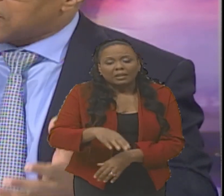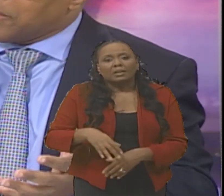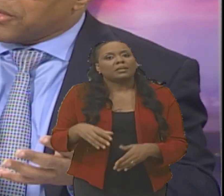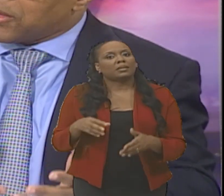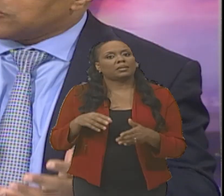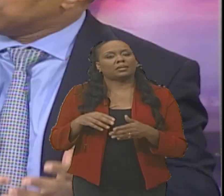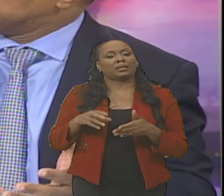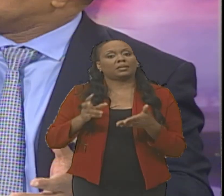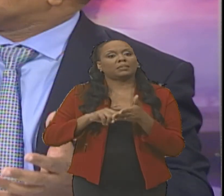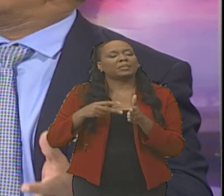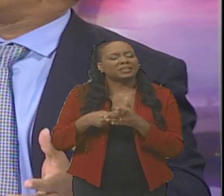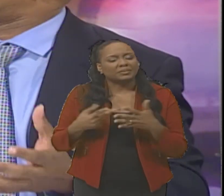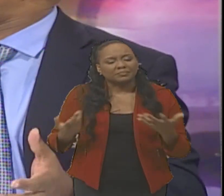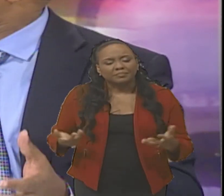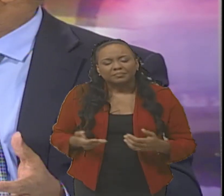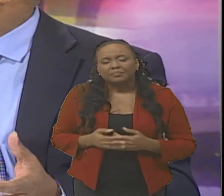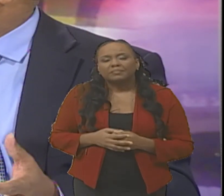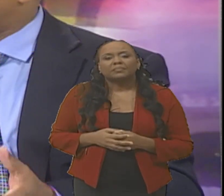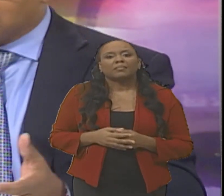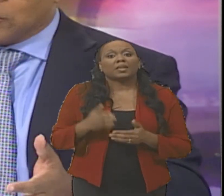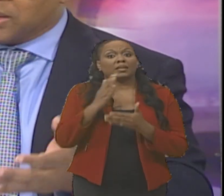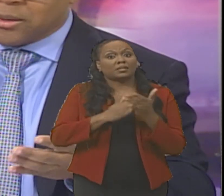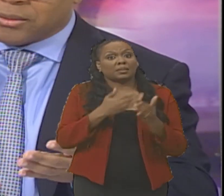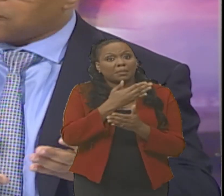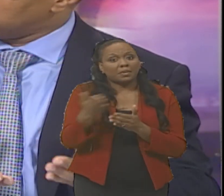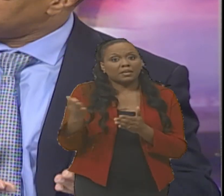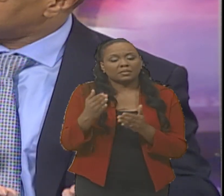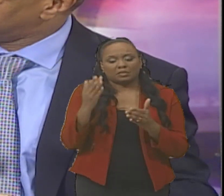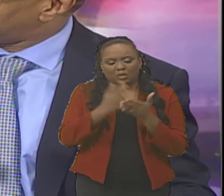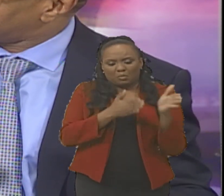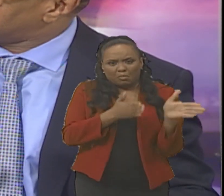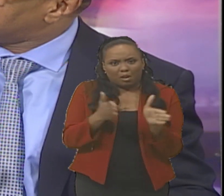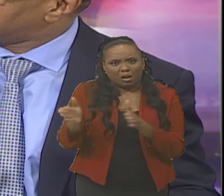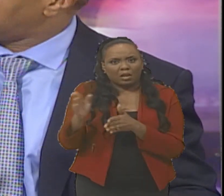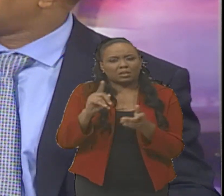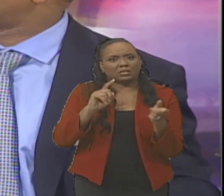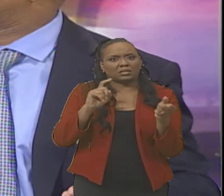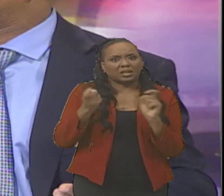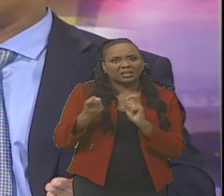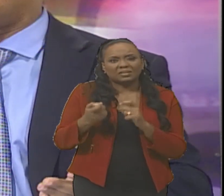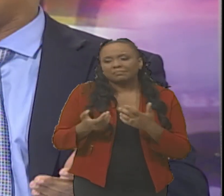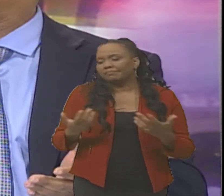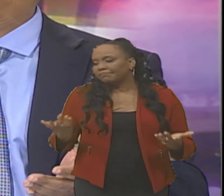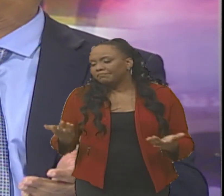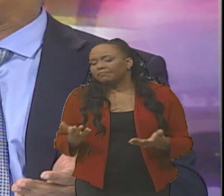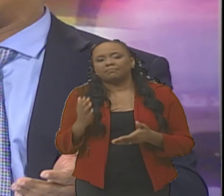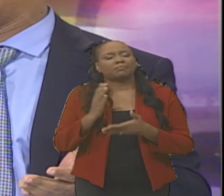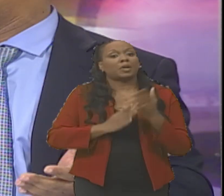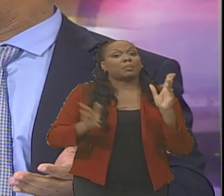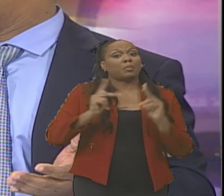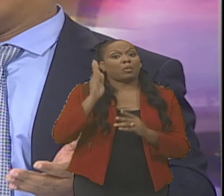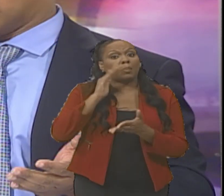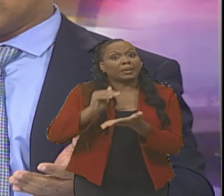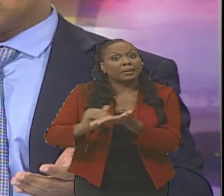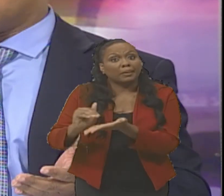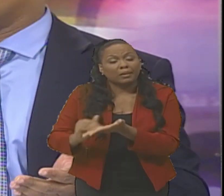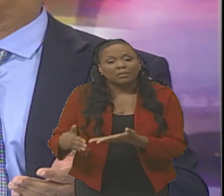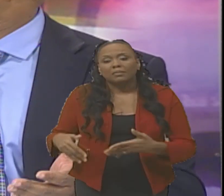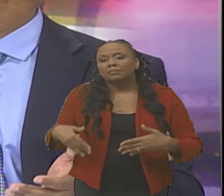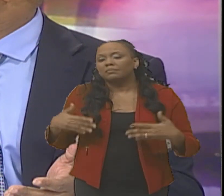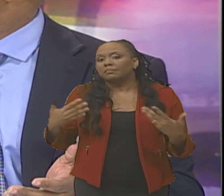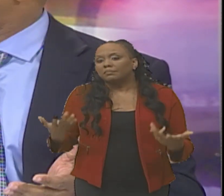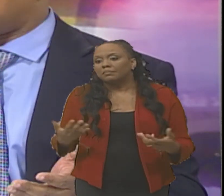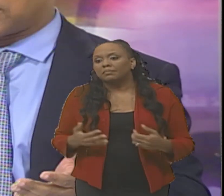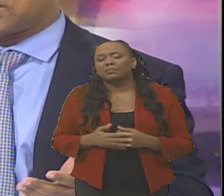instances, some of the things we do, we won't do the same way. There will be, of course, some losses. At the same time, there are other places like we have